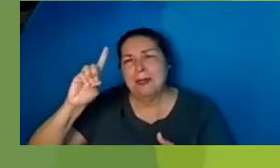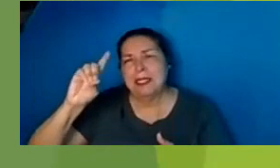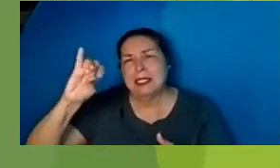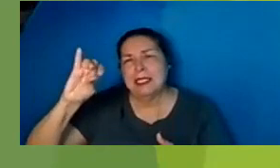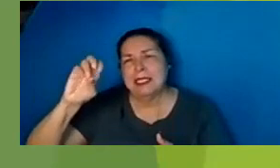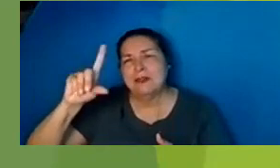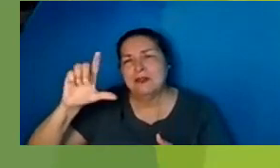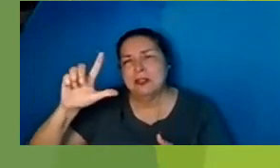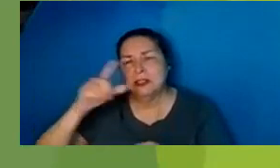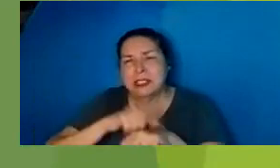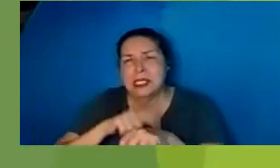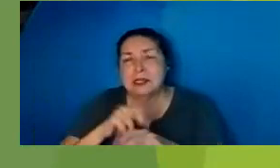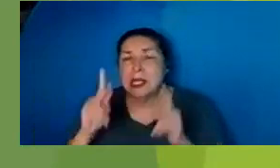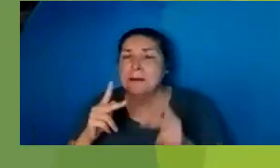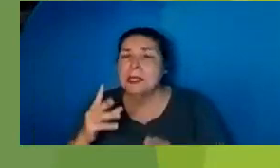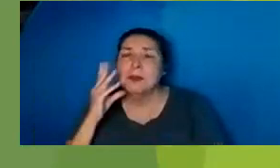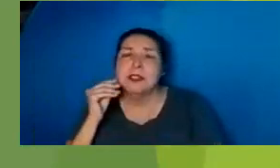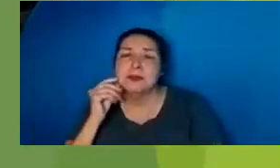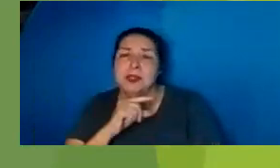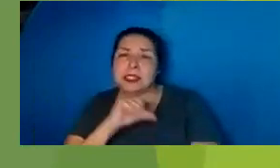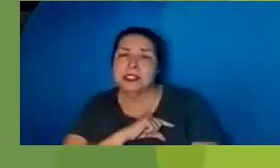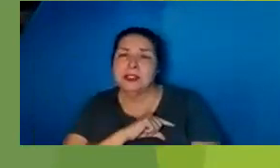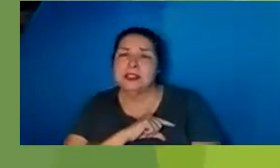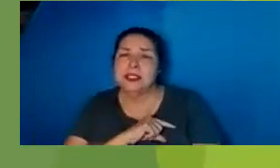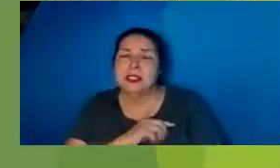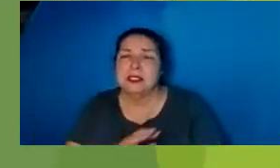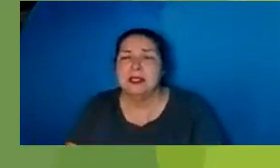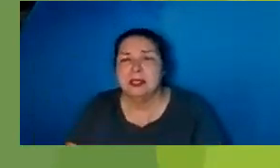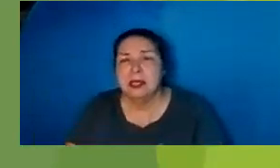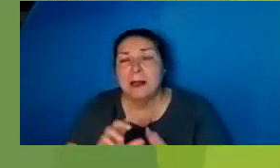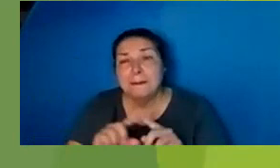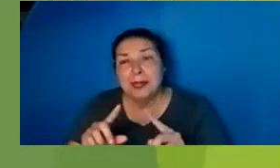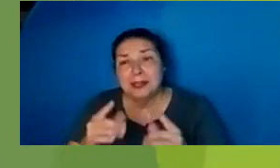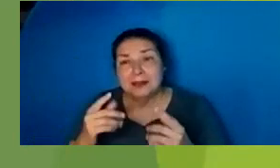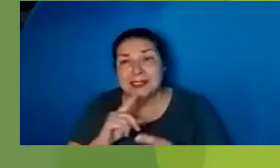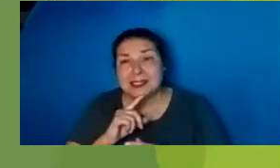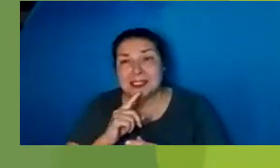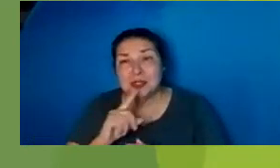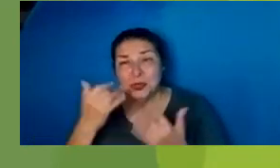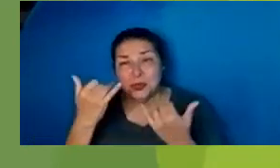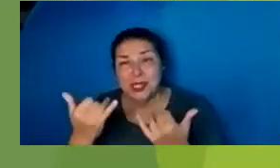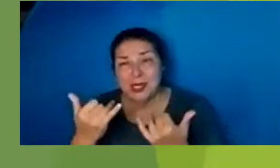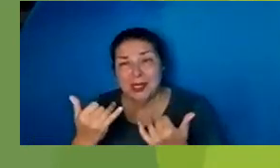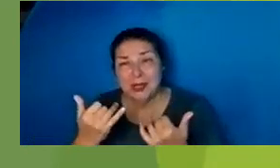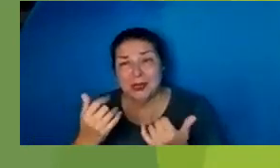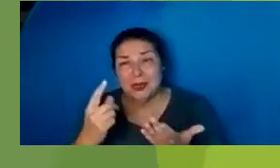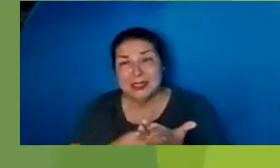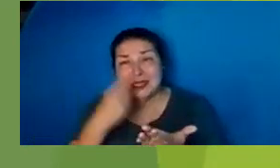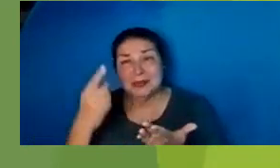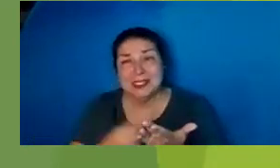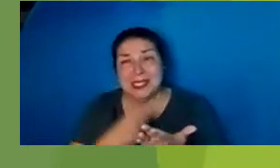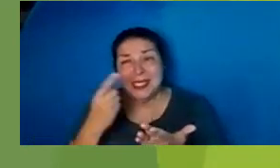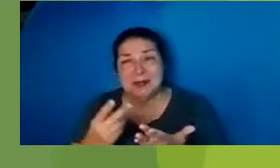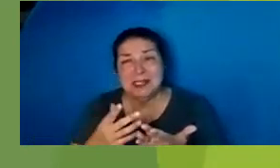anxious conscience before God. But is that true anymore? Sometimes it seems as though we have